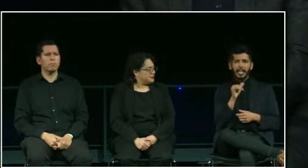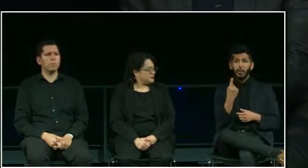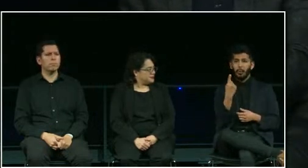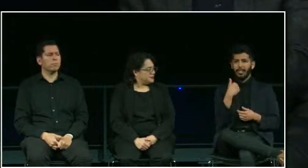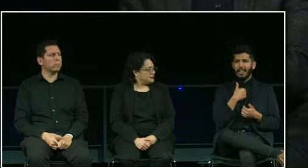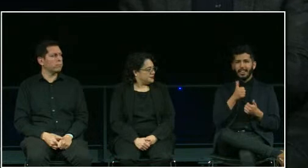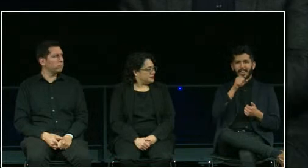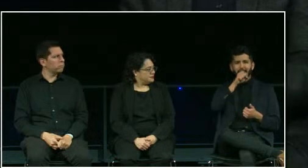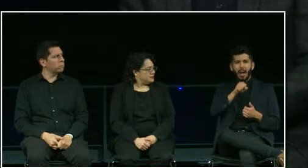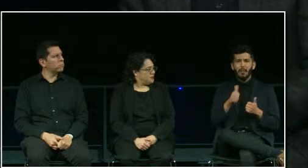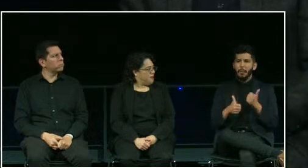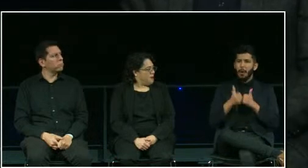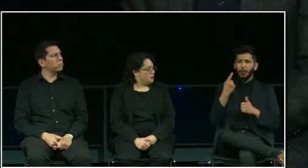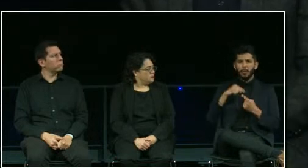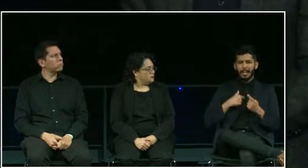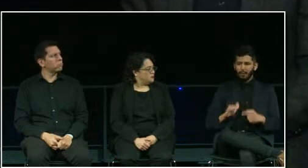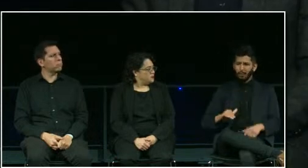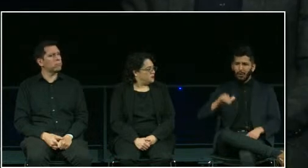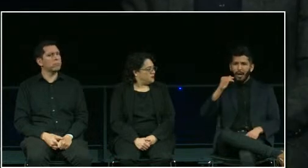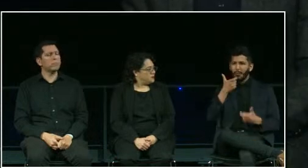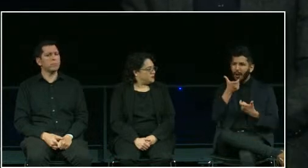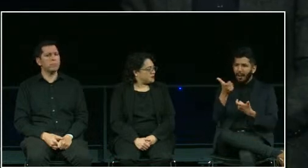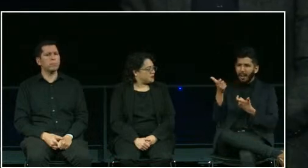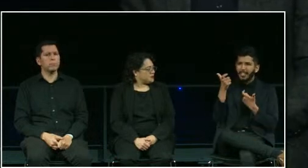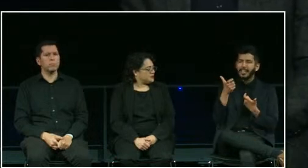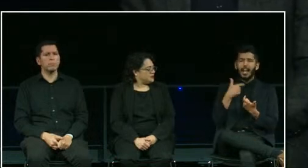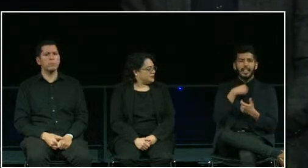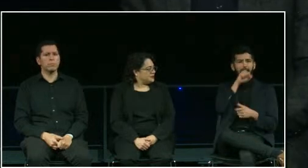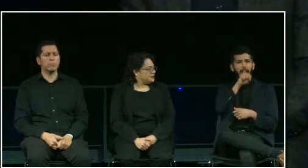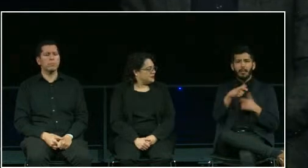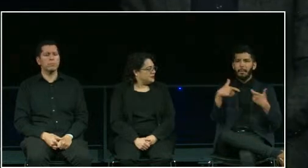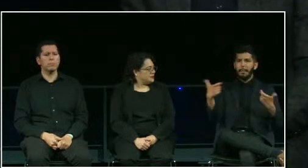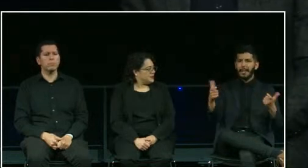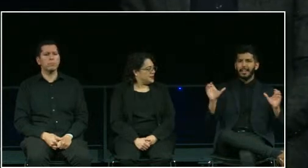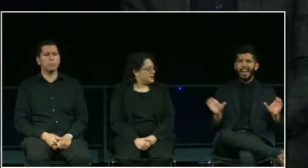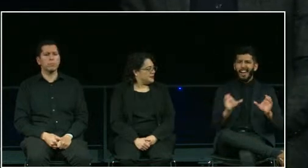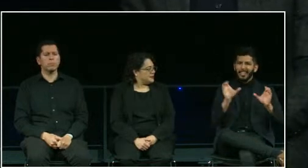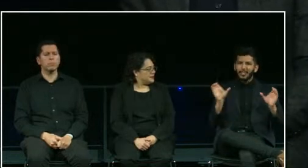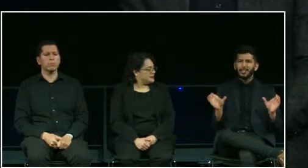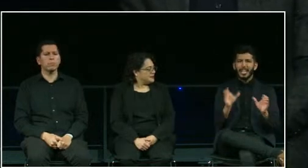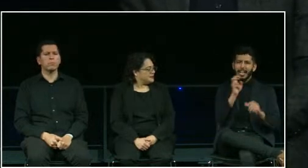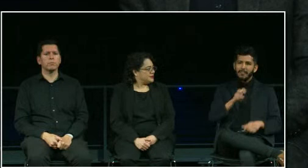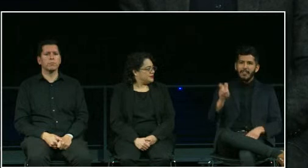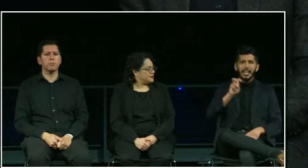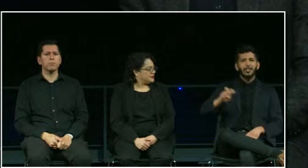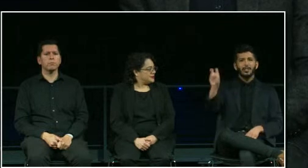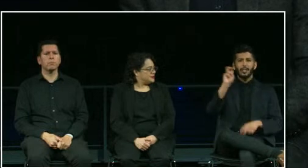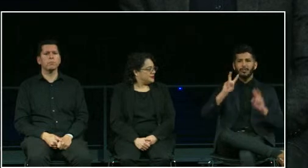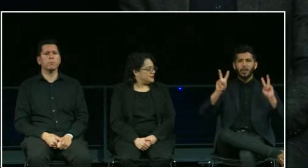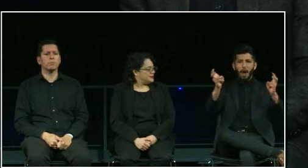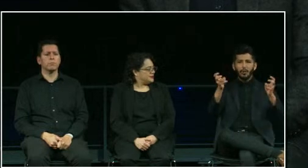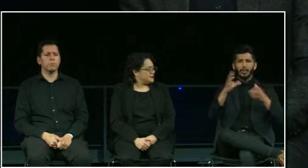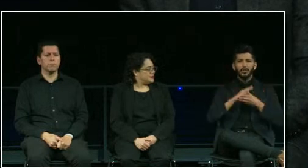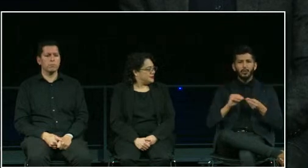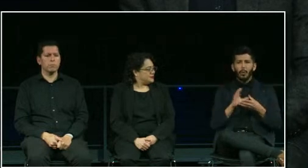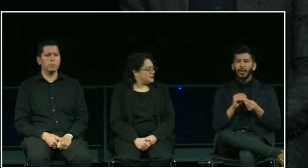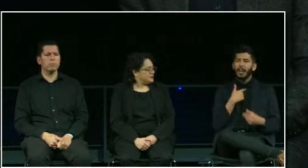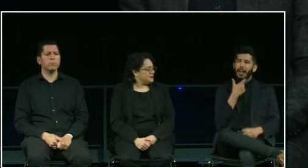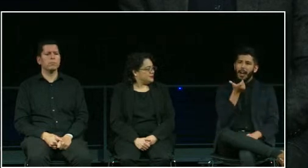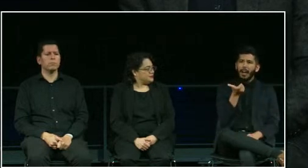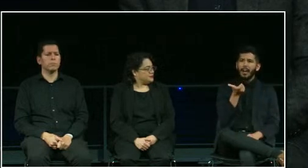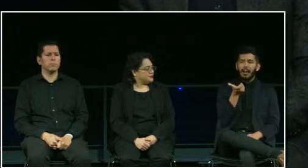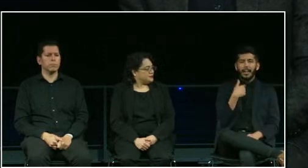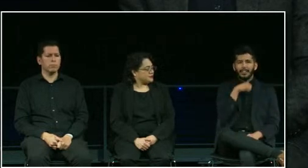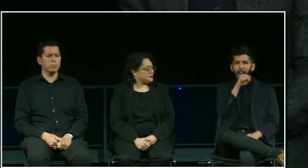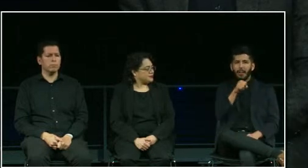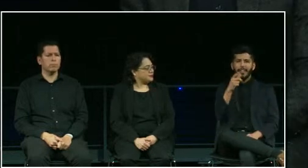most growing up. When I was a kid, I loved the big action adventure genre stories. So I loved